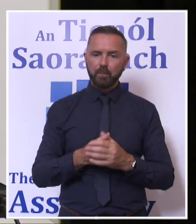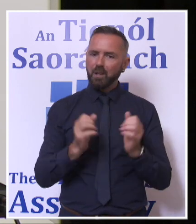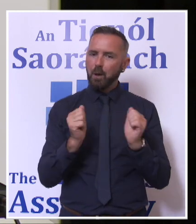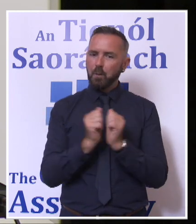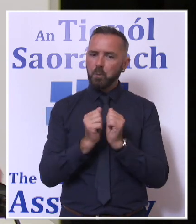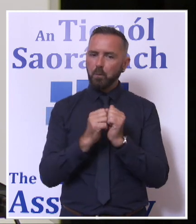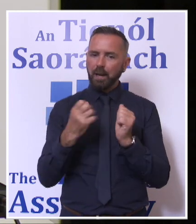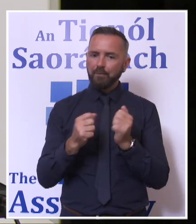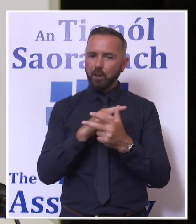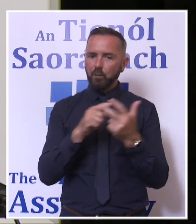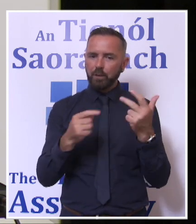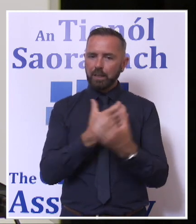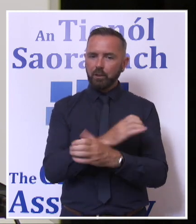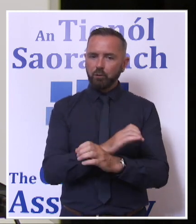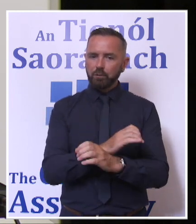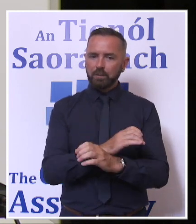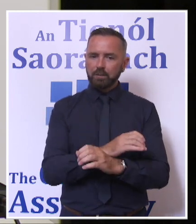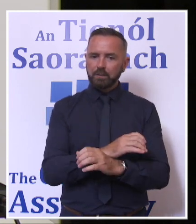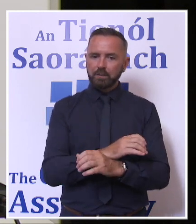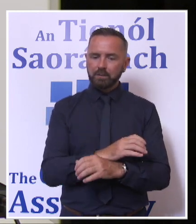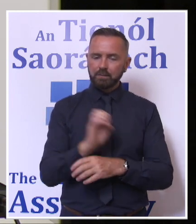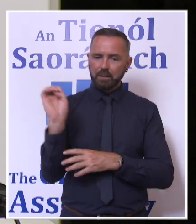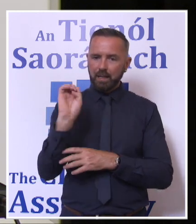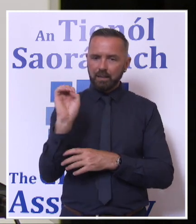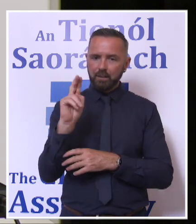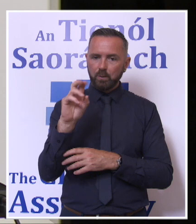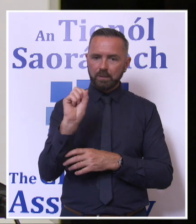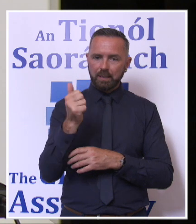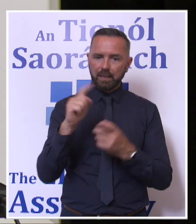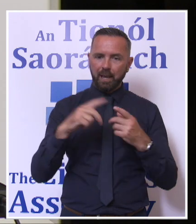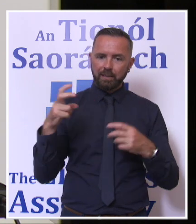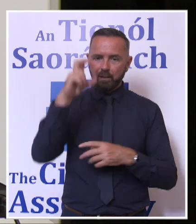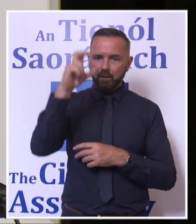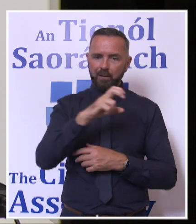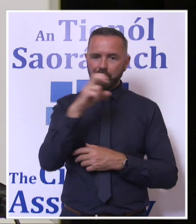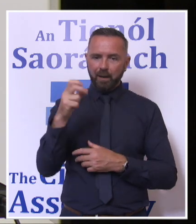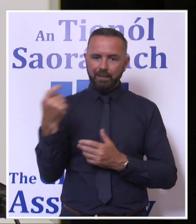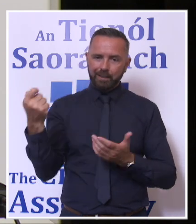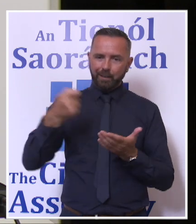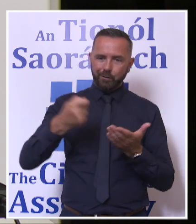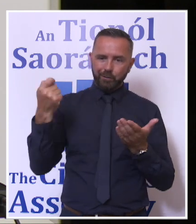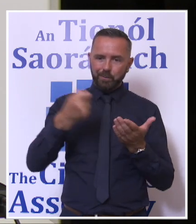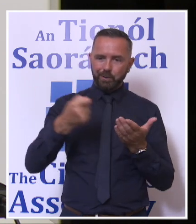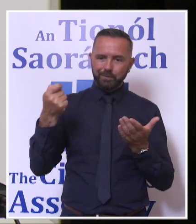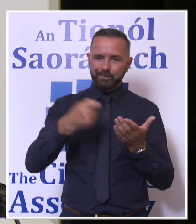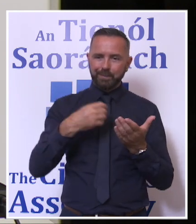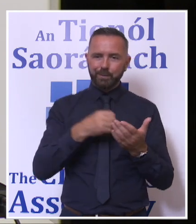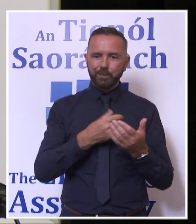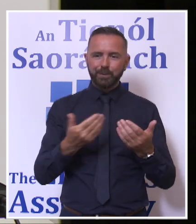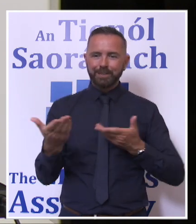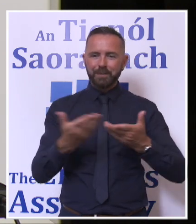have these 3 countries, Great Britain, United States of America and France, contributing to this